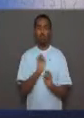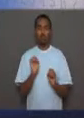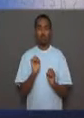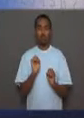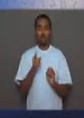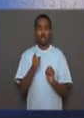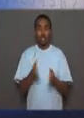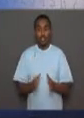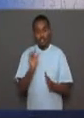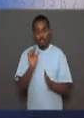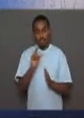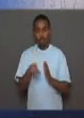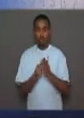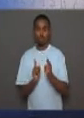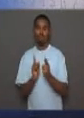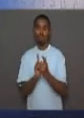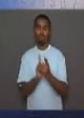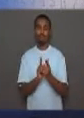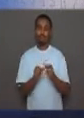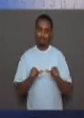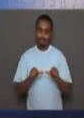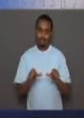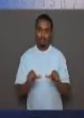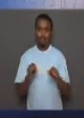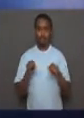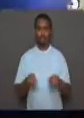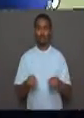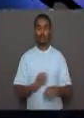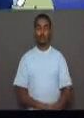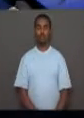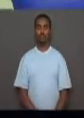will be back in a few moments. Go ahead now.